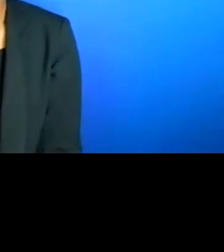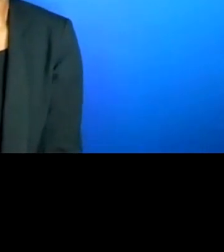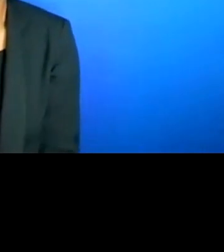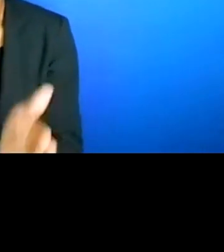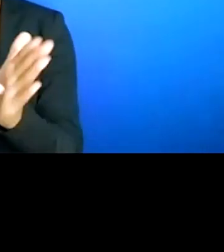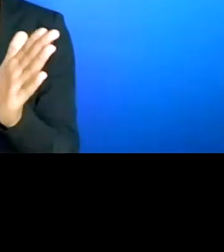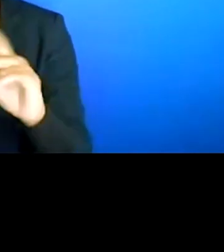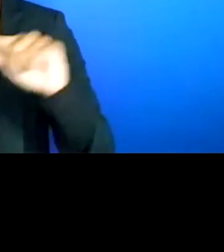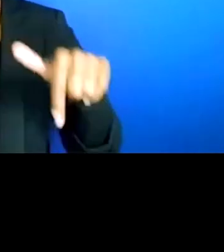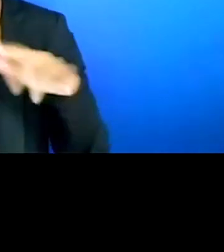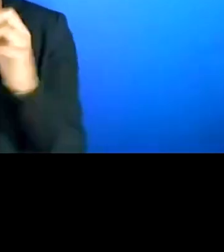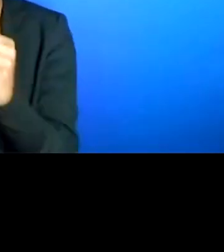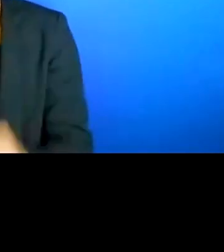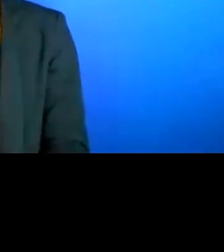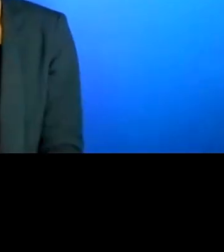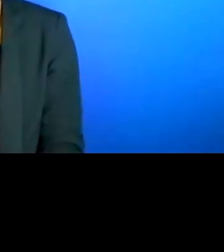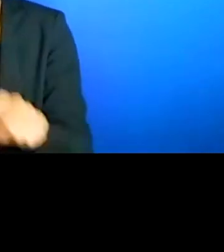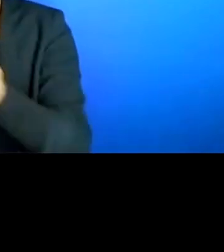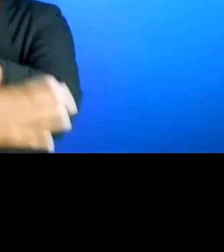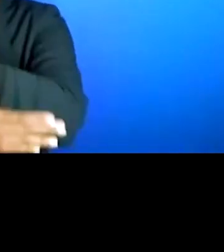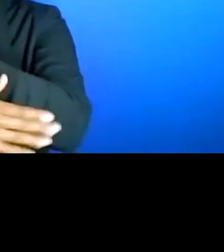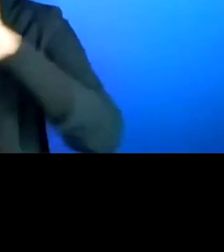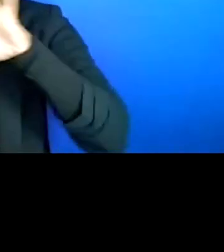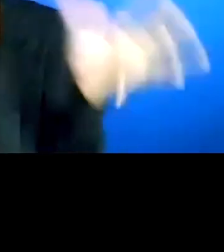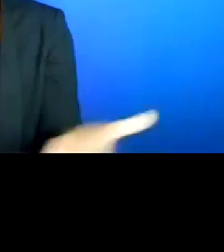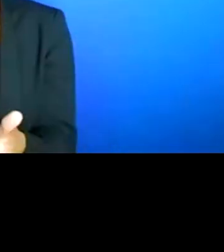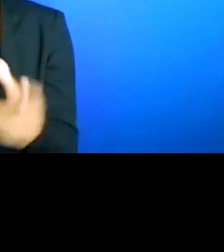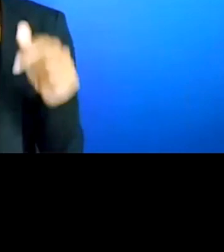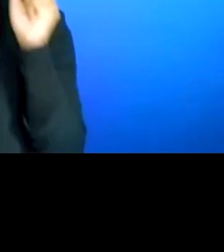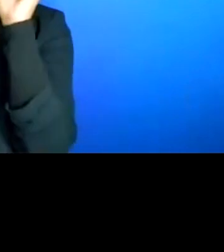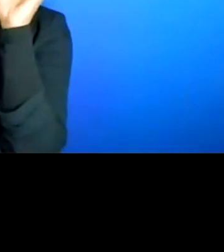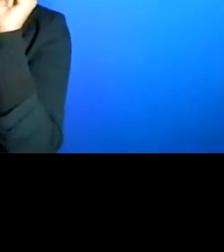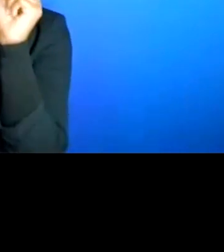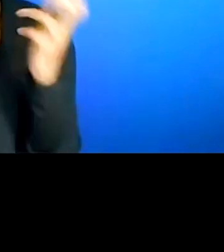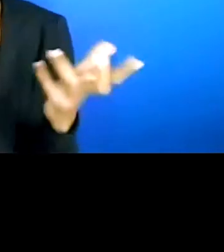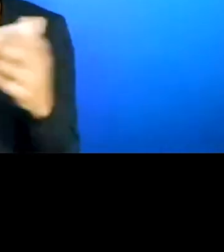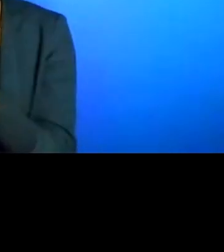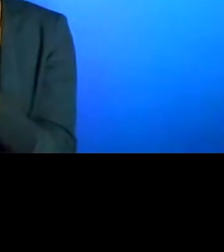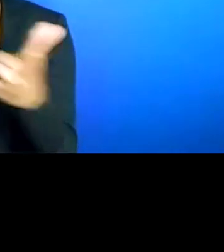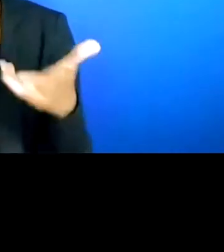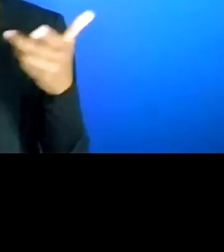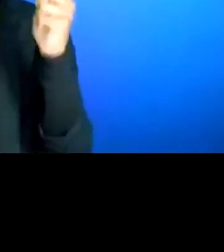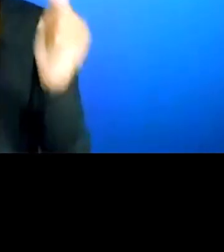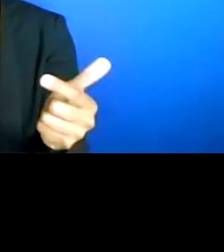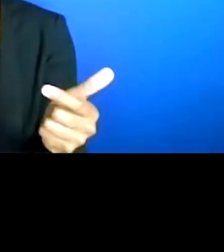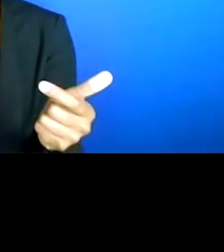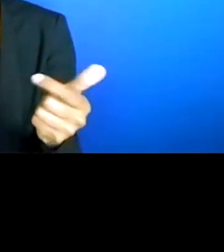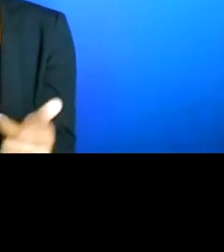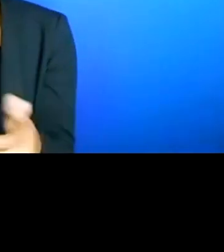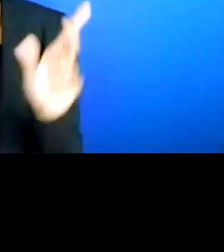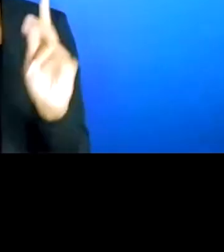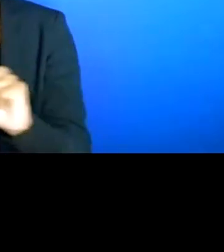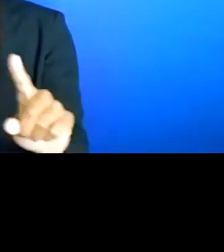the world. So this is quite amazing, to say the least. And I want to just welcome you all. People are here